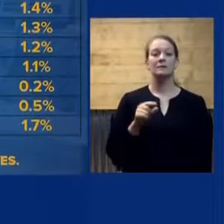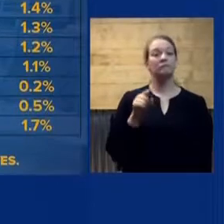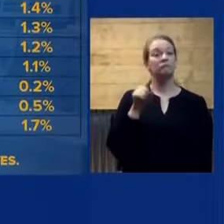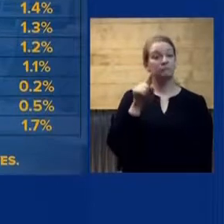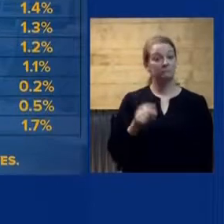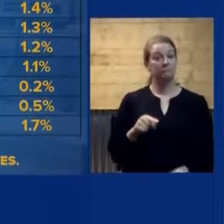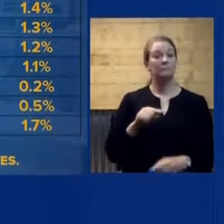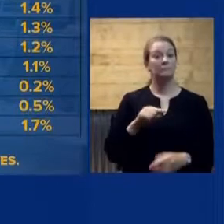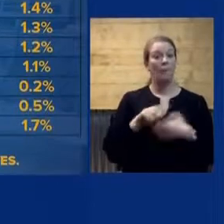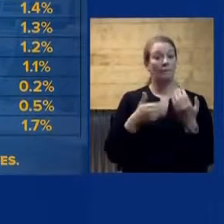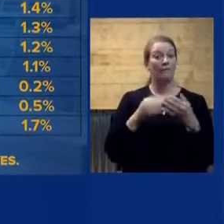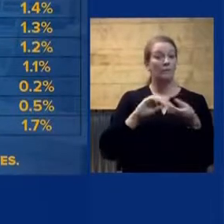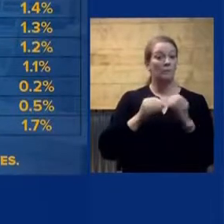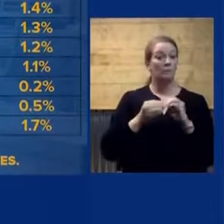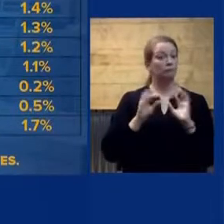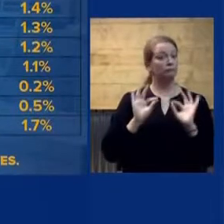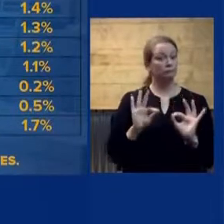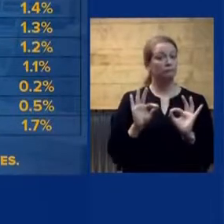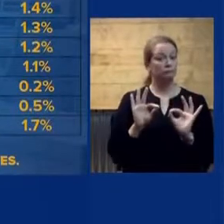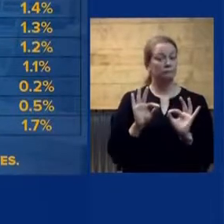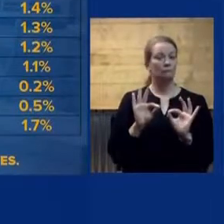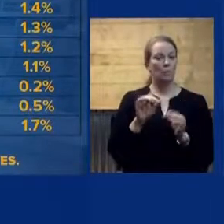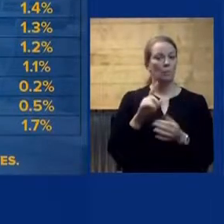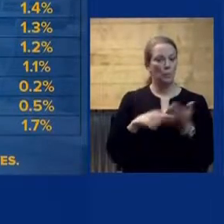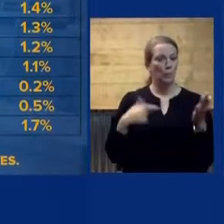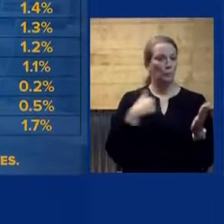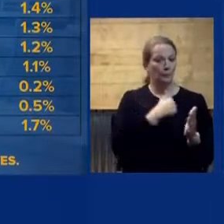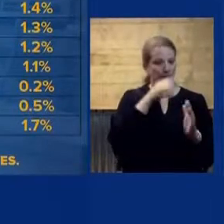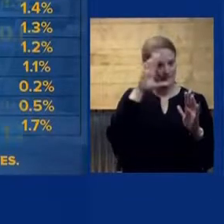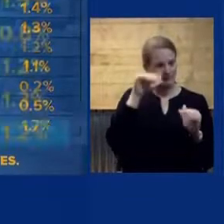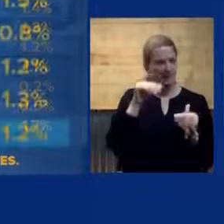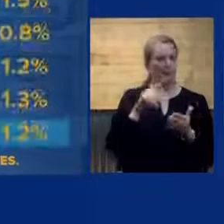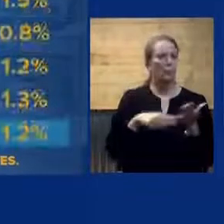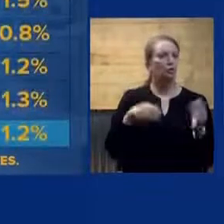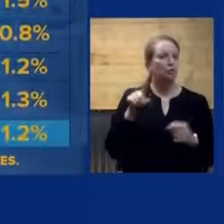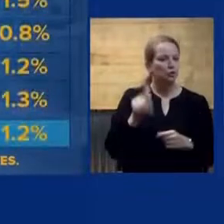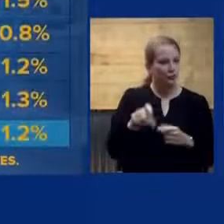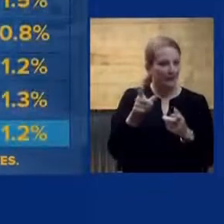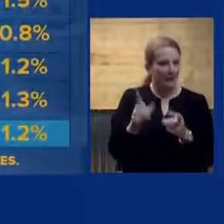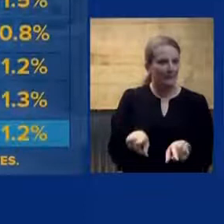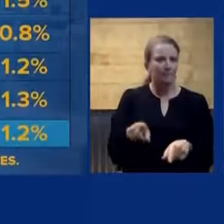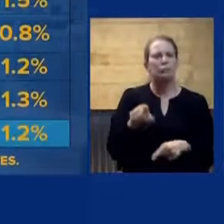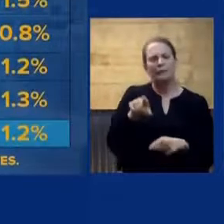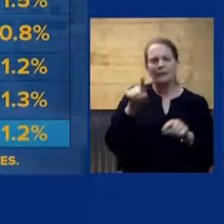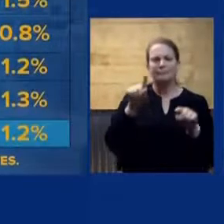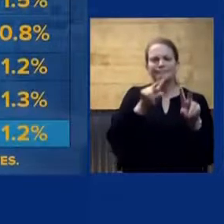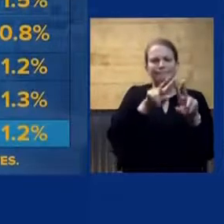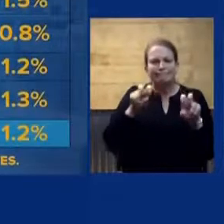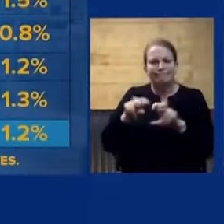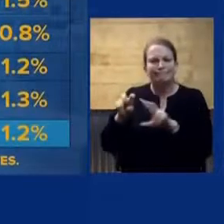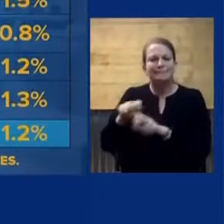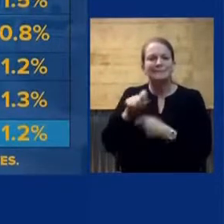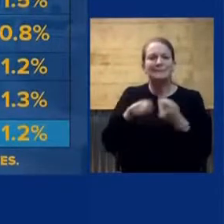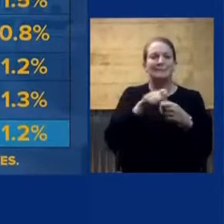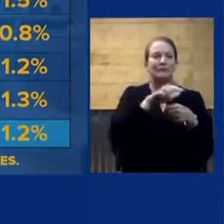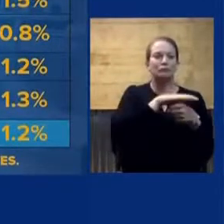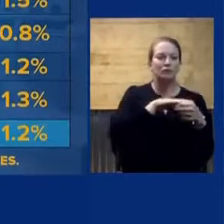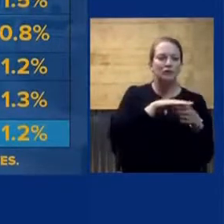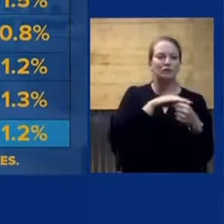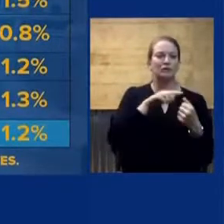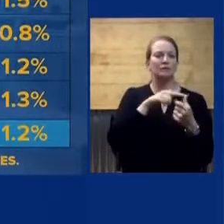where they should be, and you can look at them by region. Within a region, you can look at them by